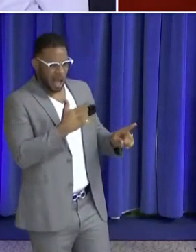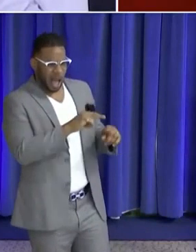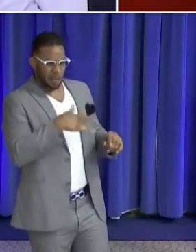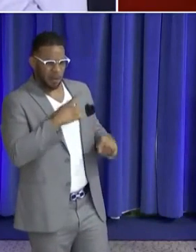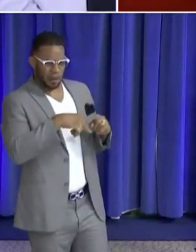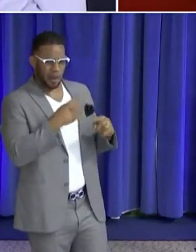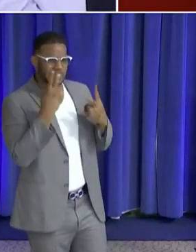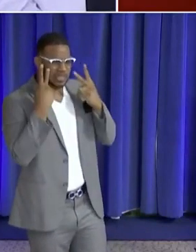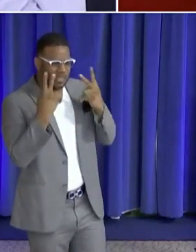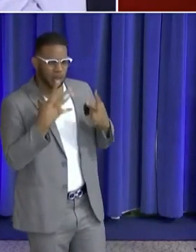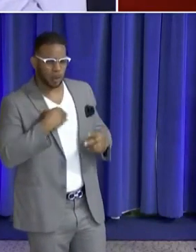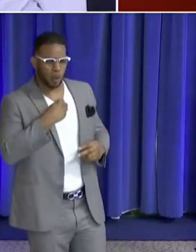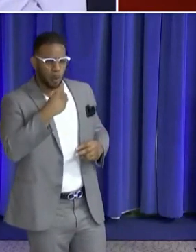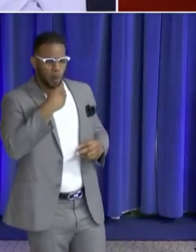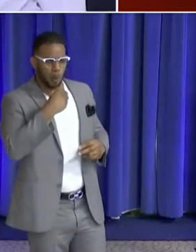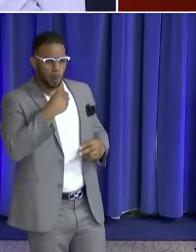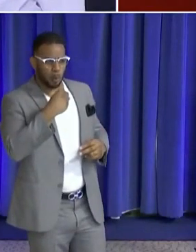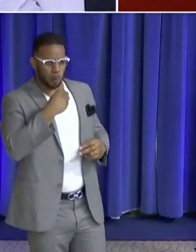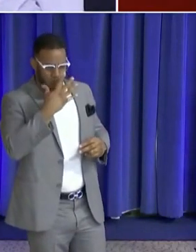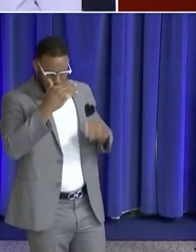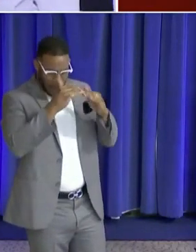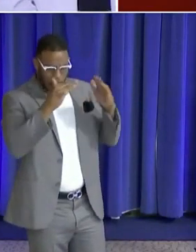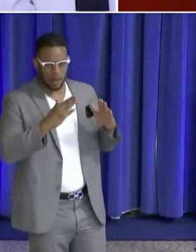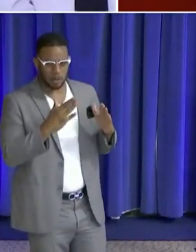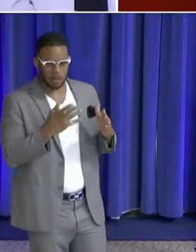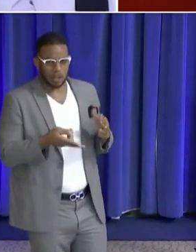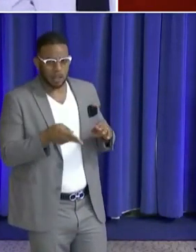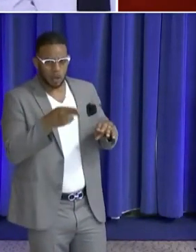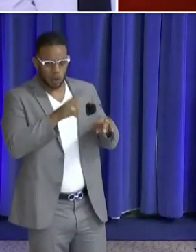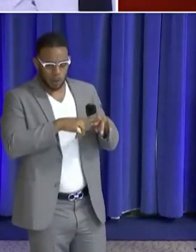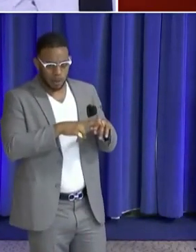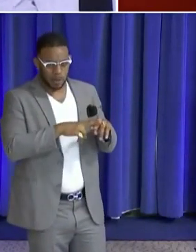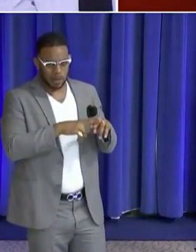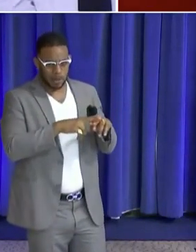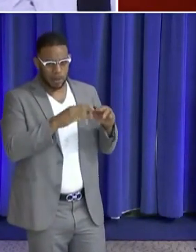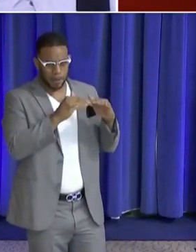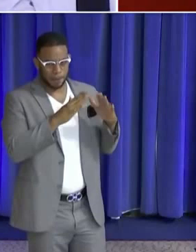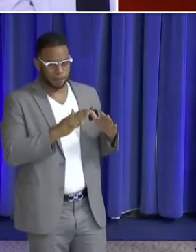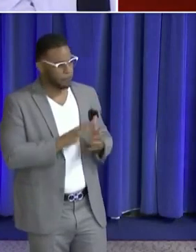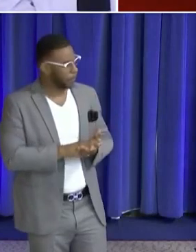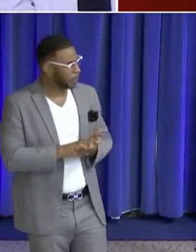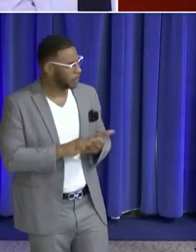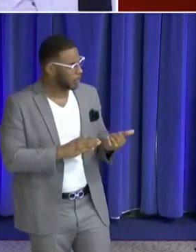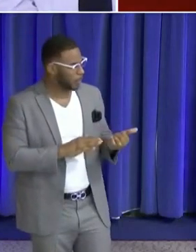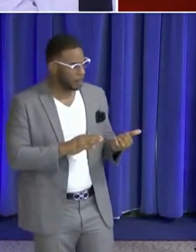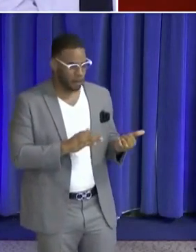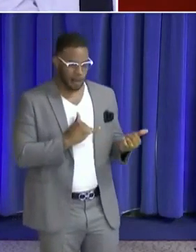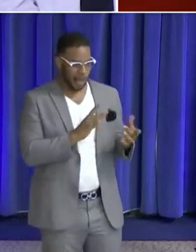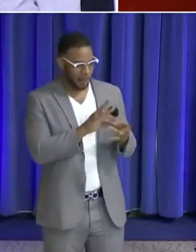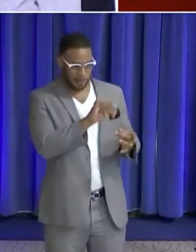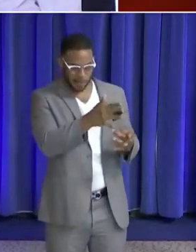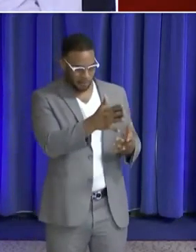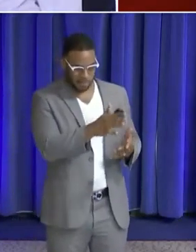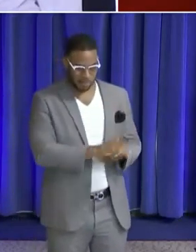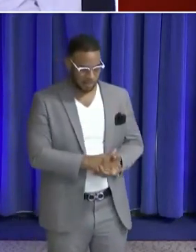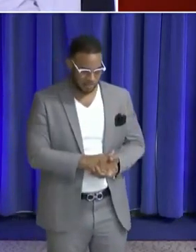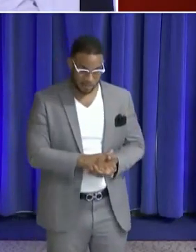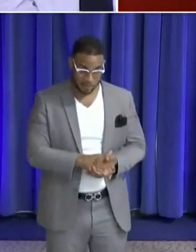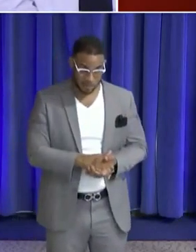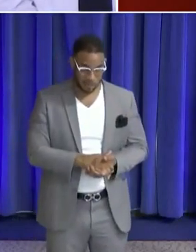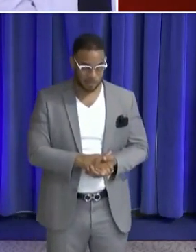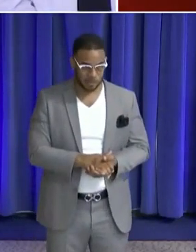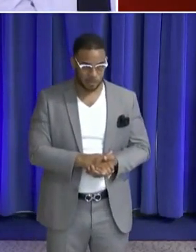about seeing the White House in this increasing military protection? I've commented on that quite a